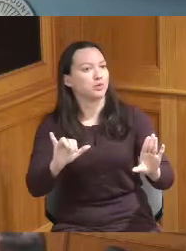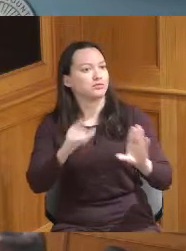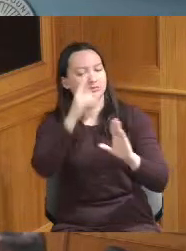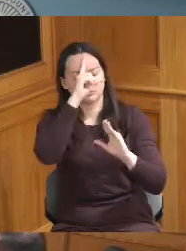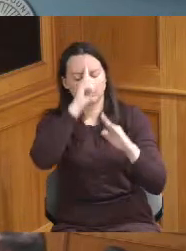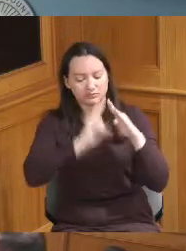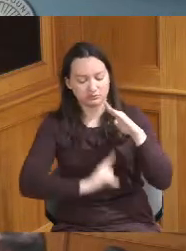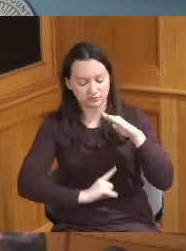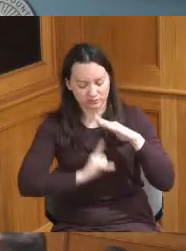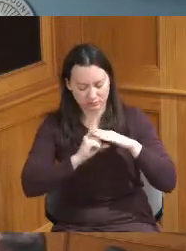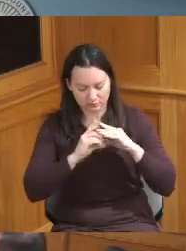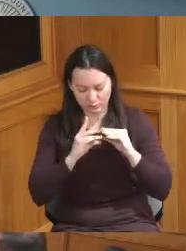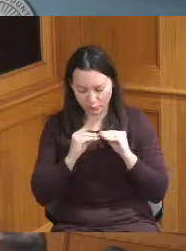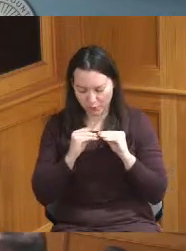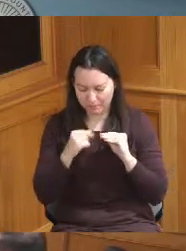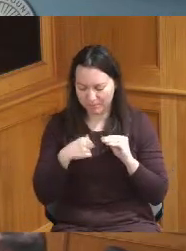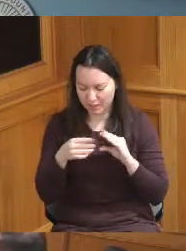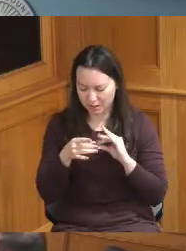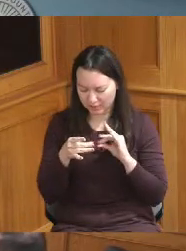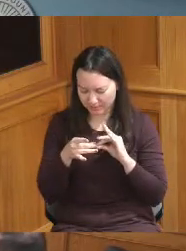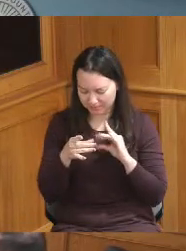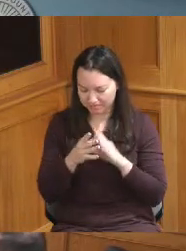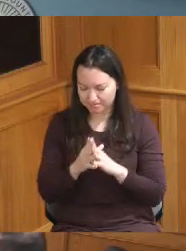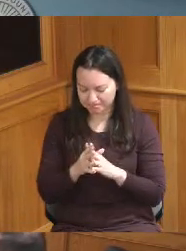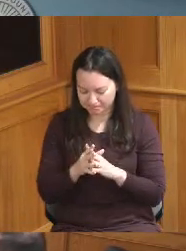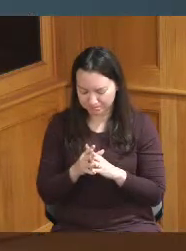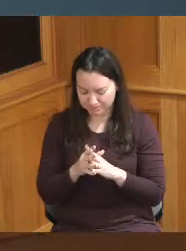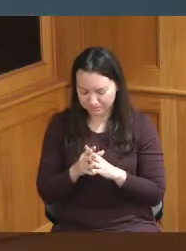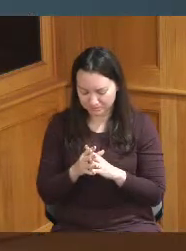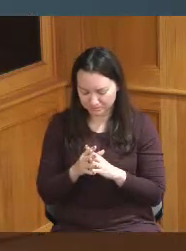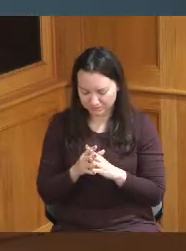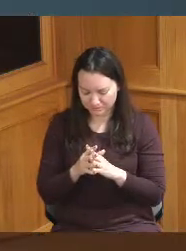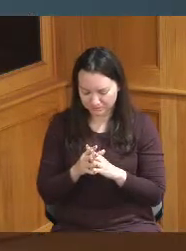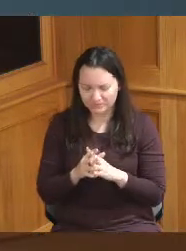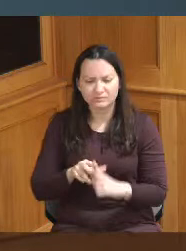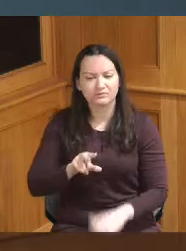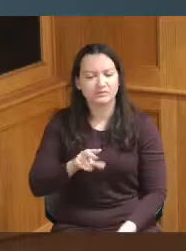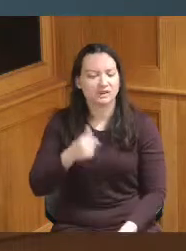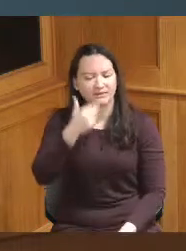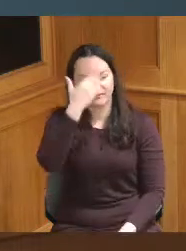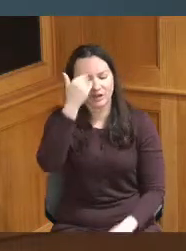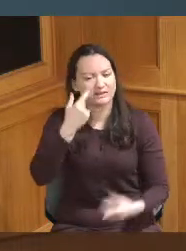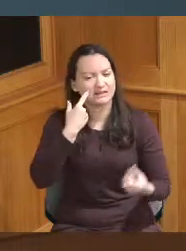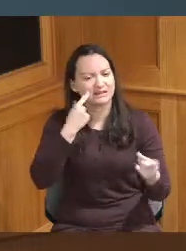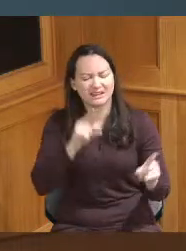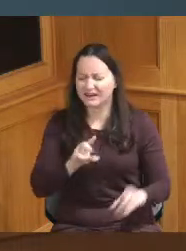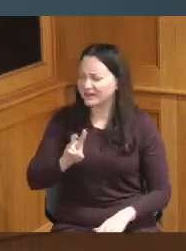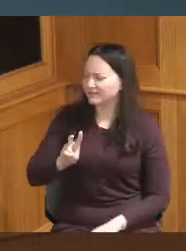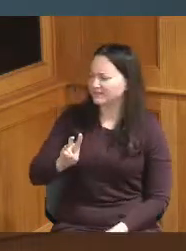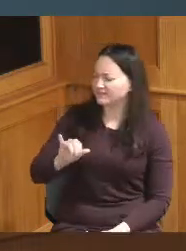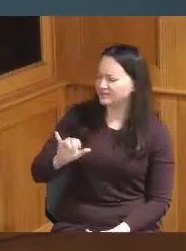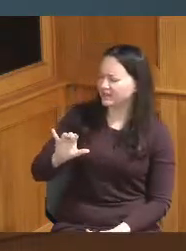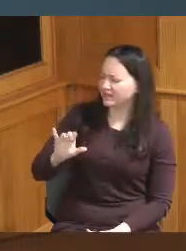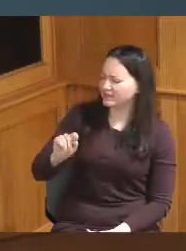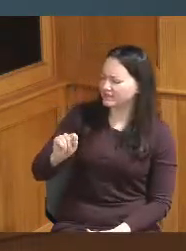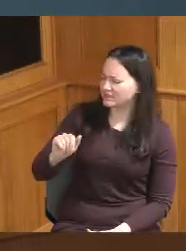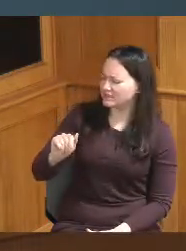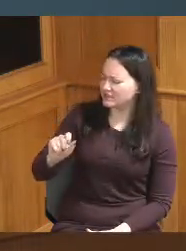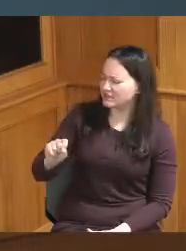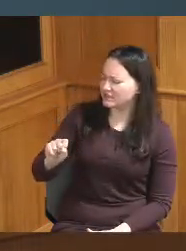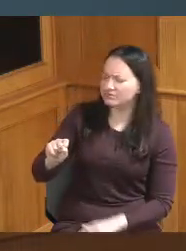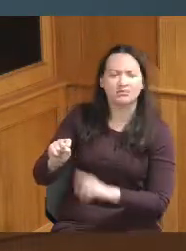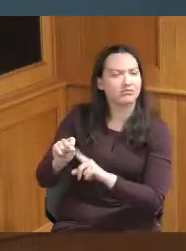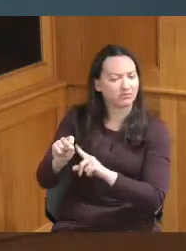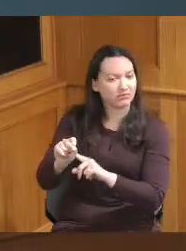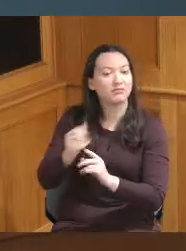other thing. I'm sorry. In my comments, Victus was, I forgot to announce, is it Victus? That's mm-hmm. the company. I would just want to